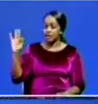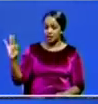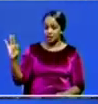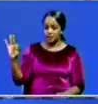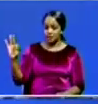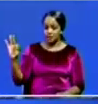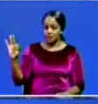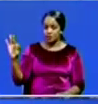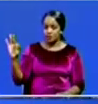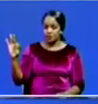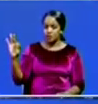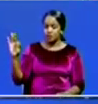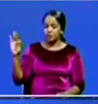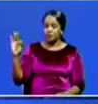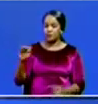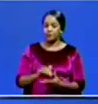Mwathethe.